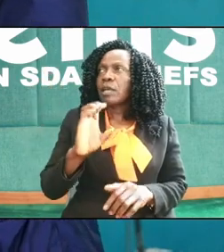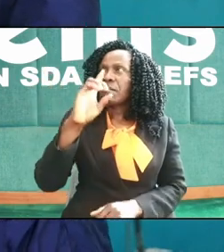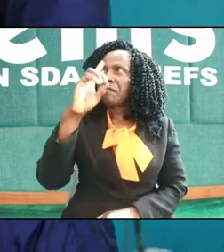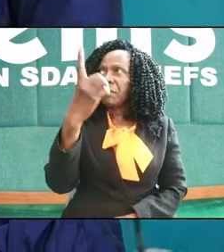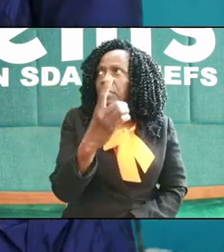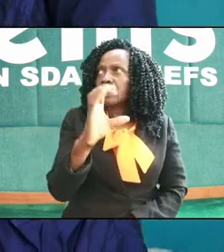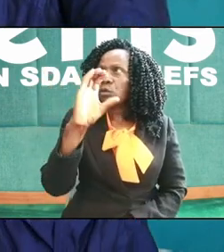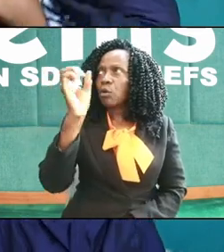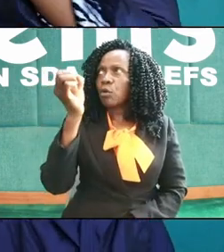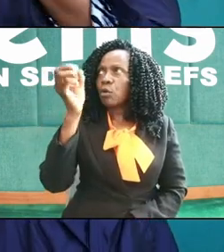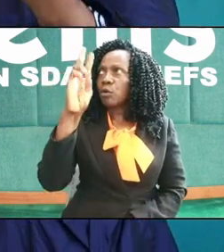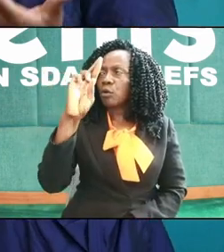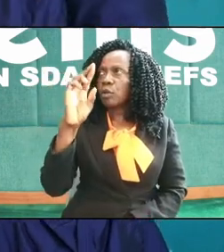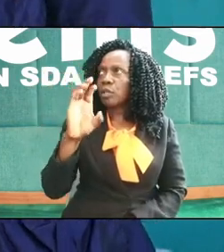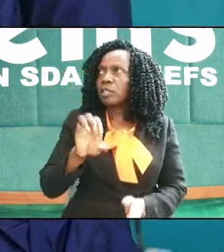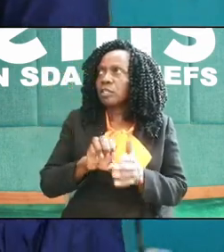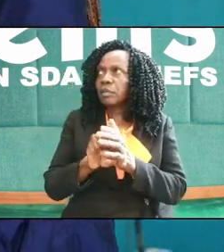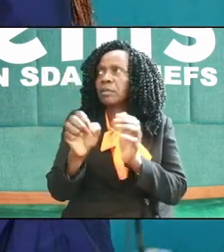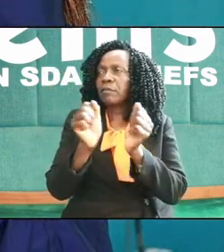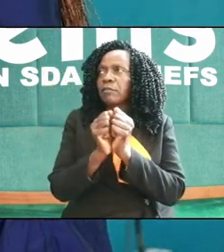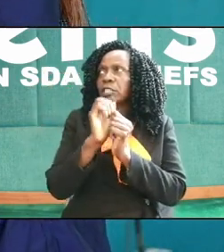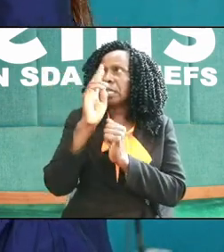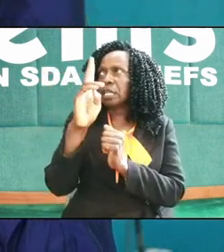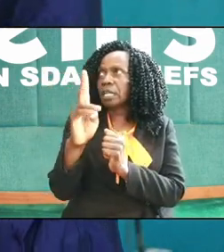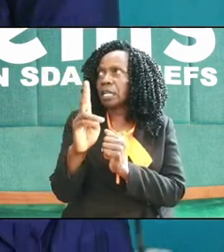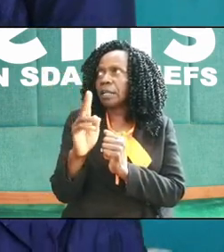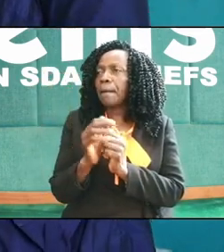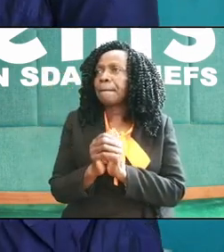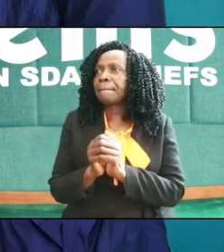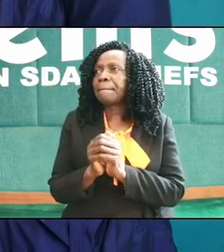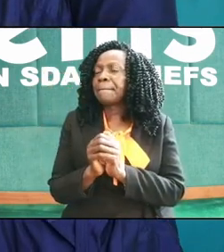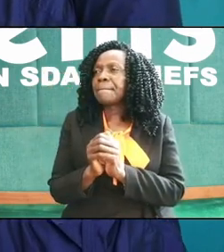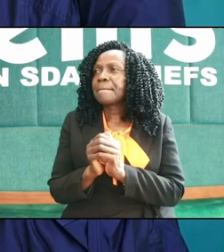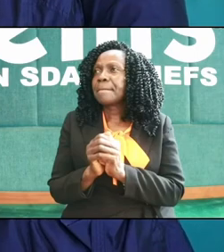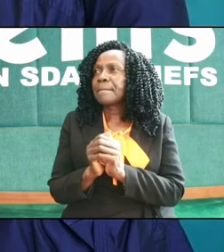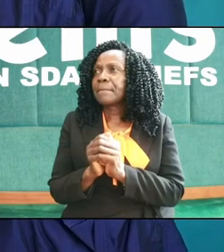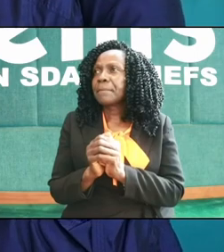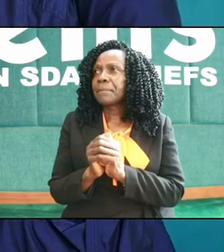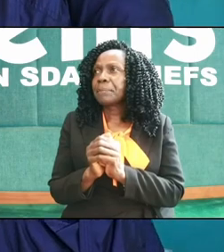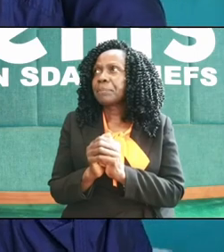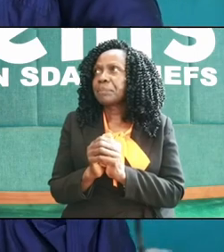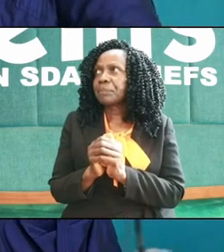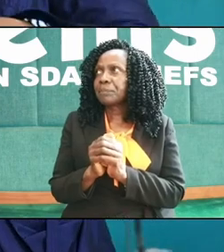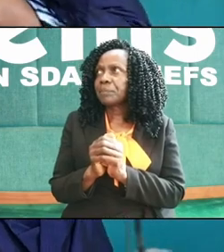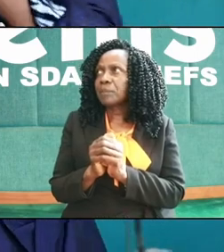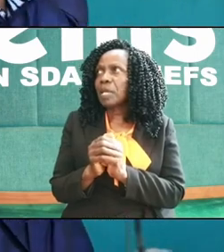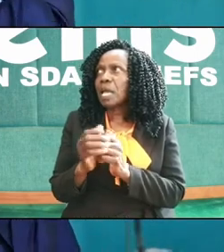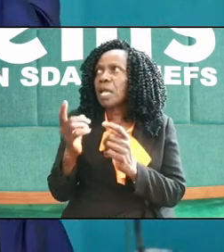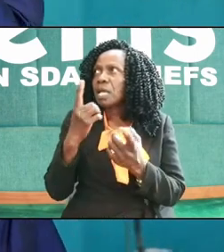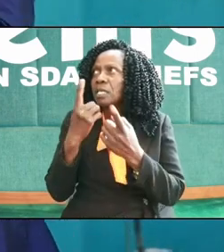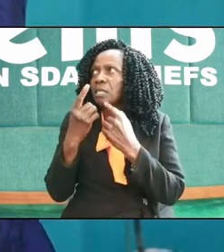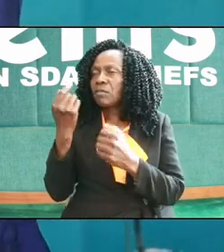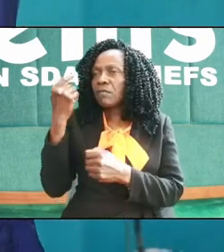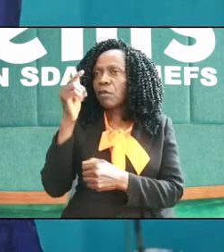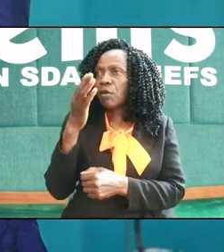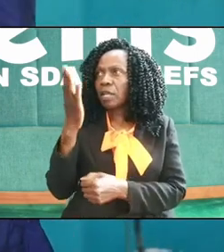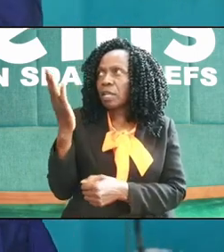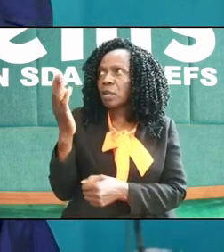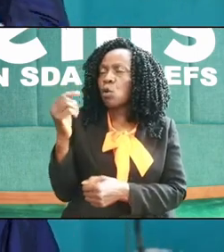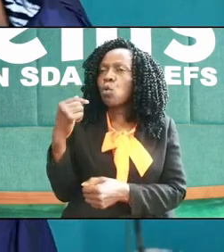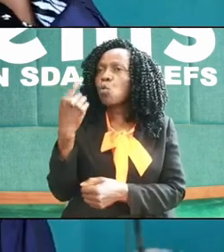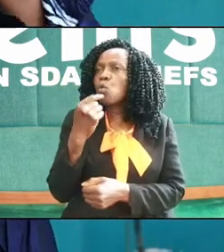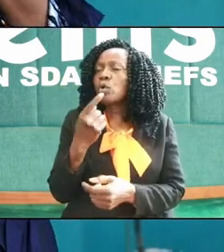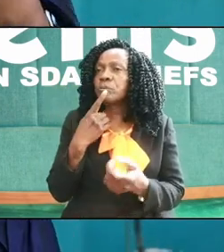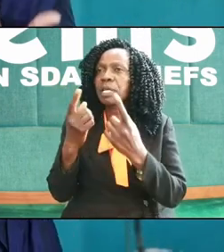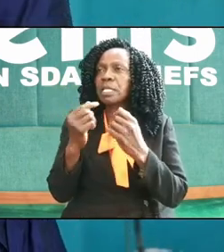to 13. Now, for the interest of time, I will just summarize. Because it says, for he who speaks in